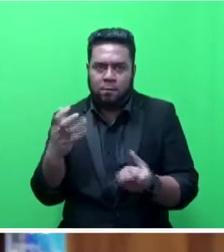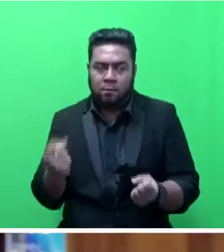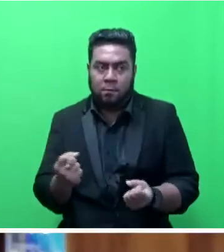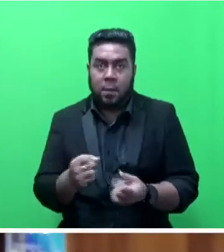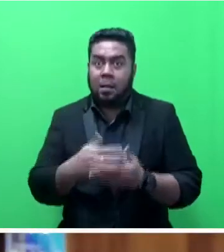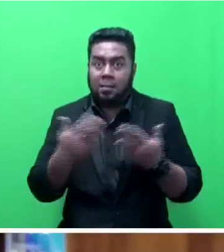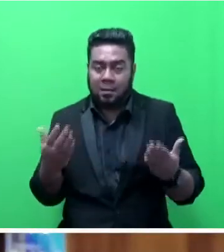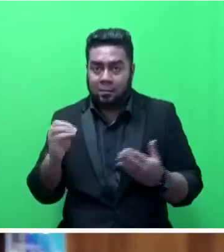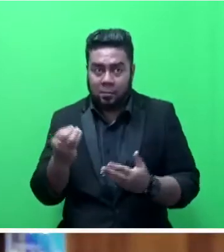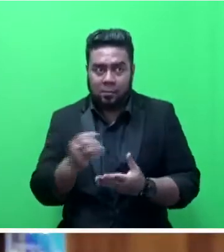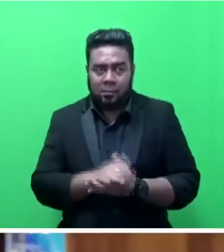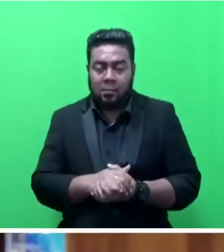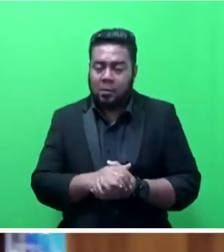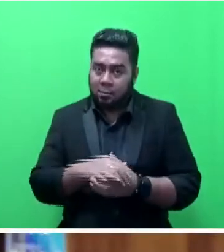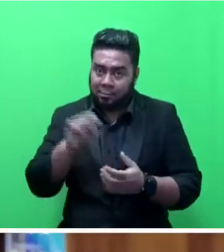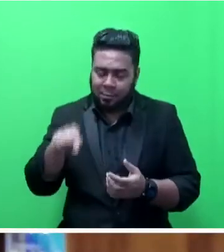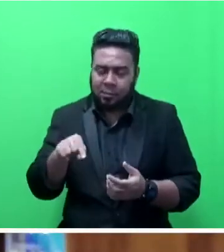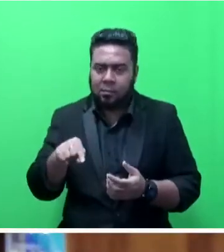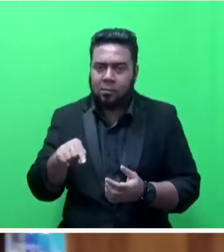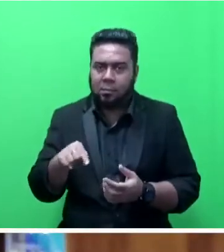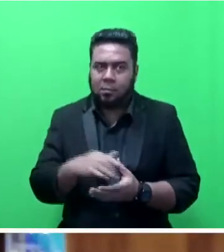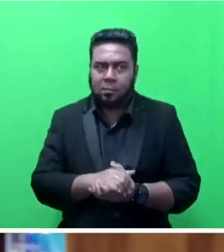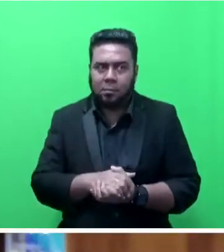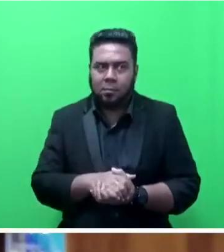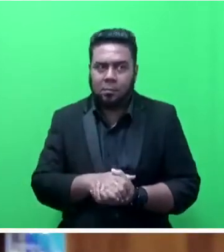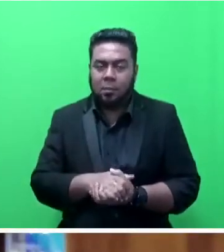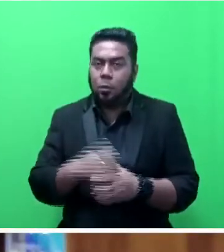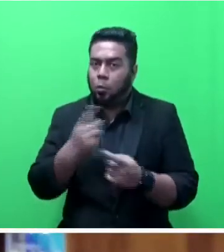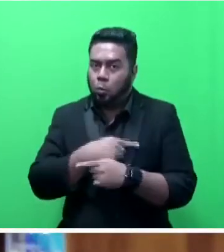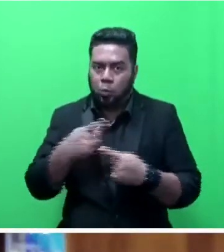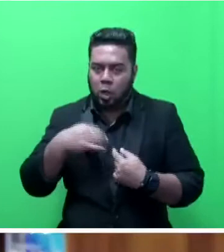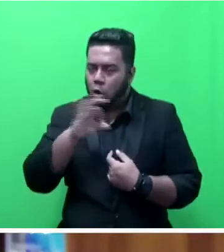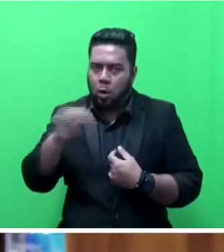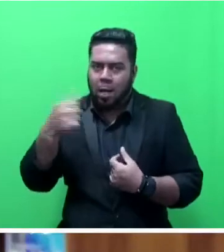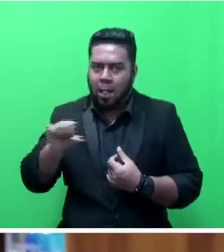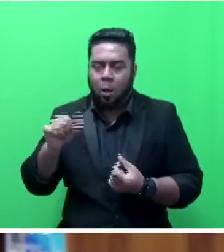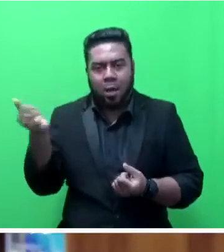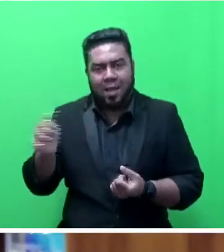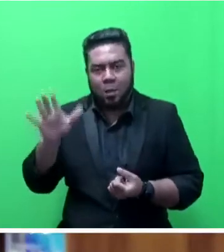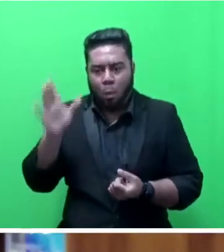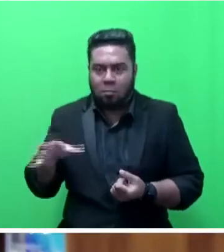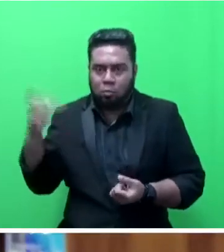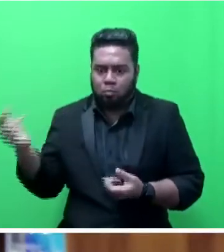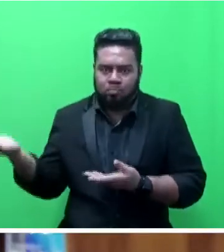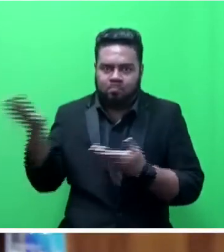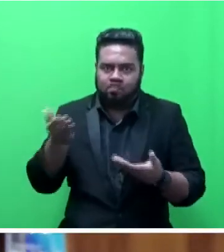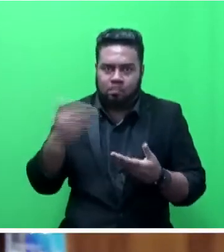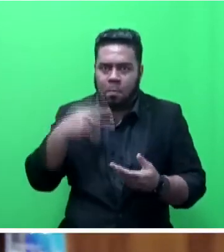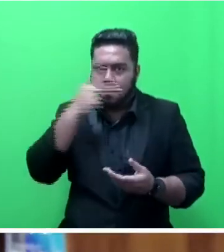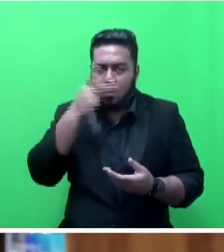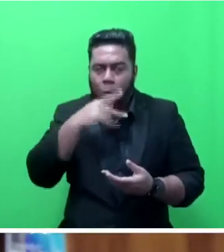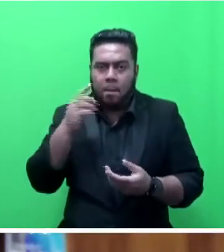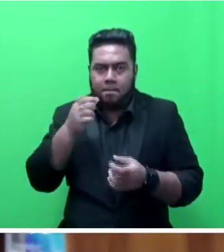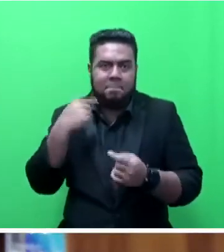so that stands that we're not allowing anyone to bring in pork meat for personal